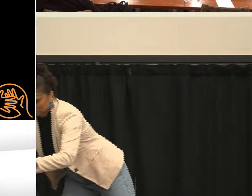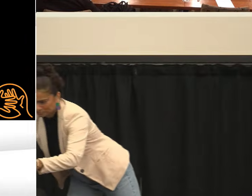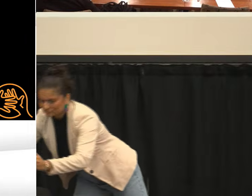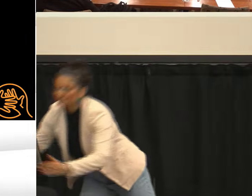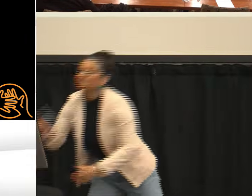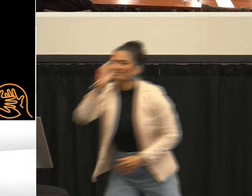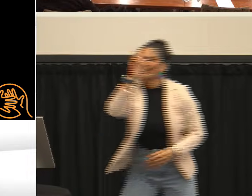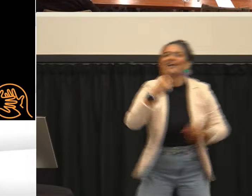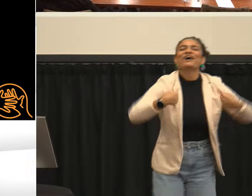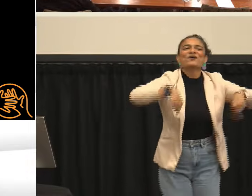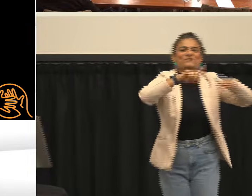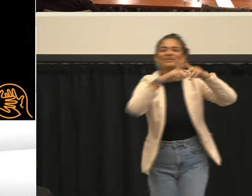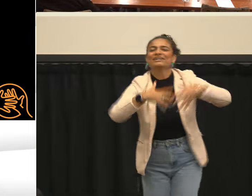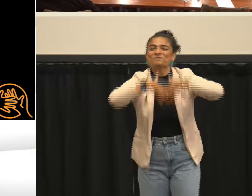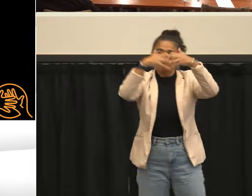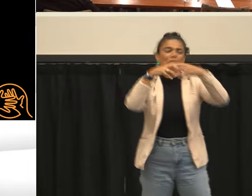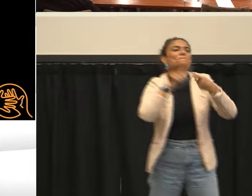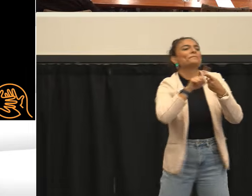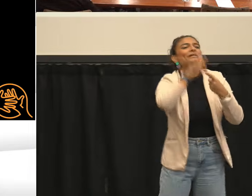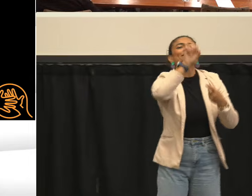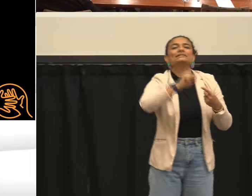really see.